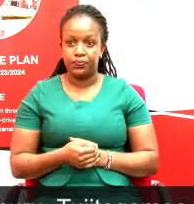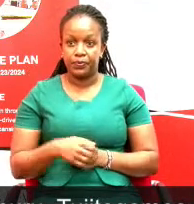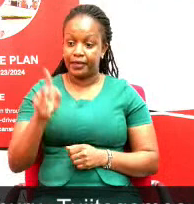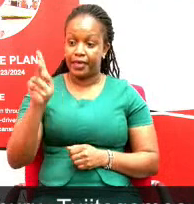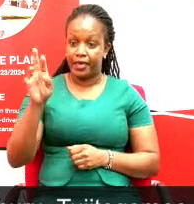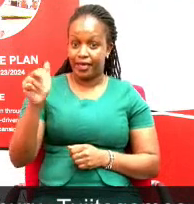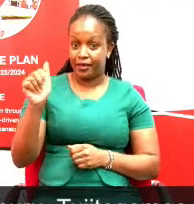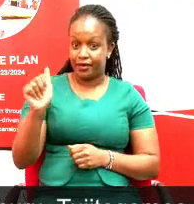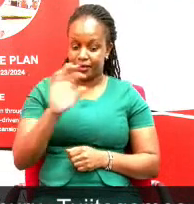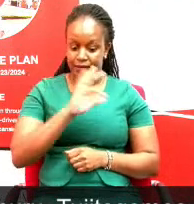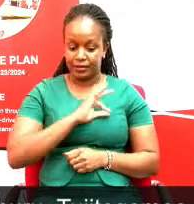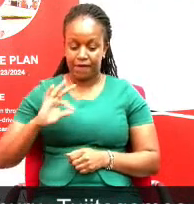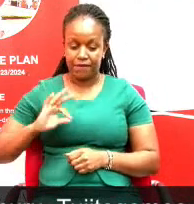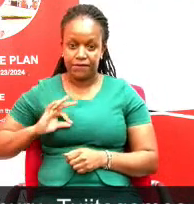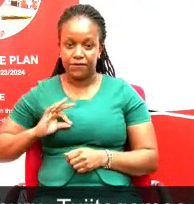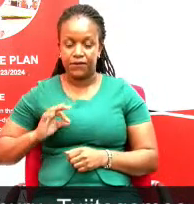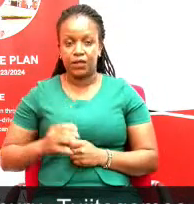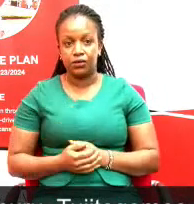KRI staff,